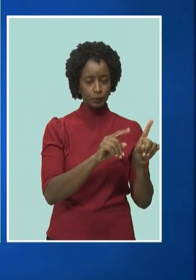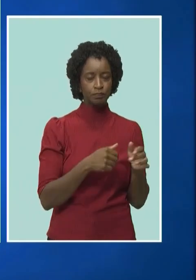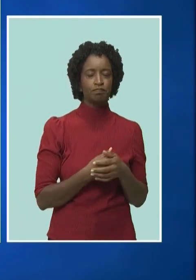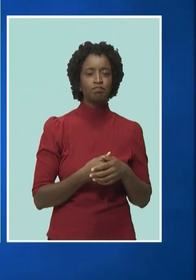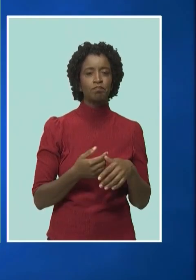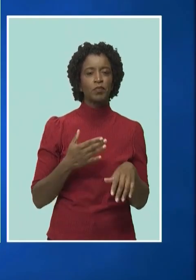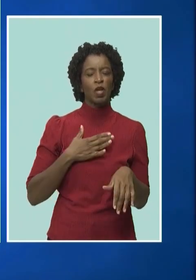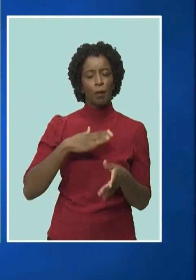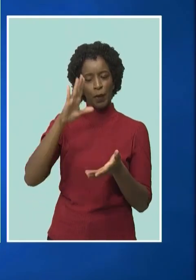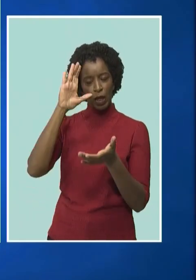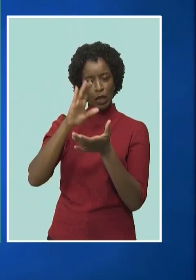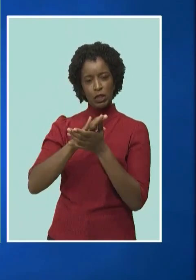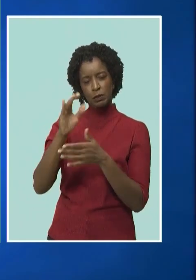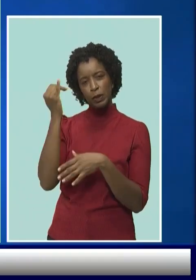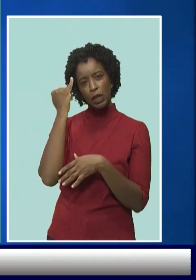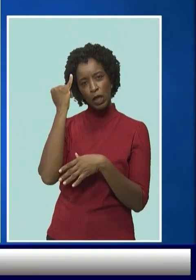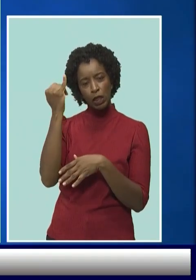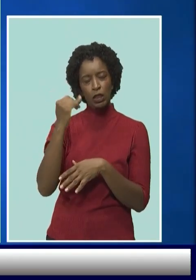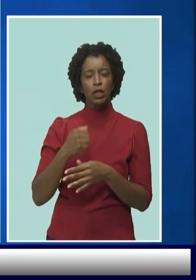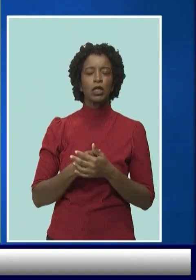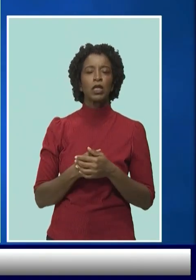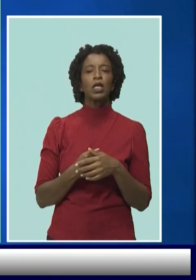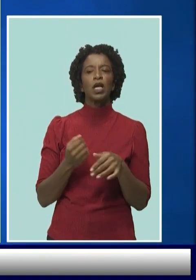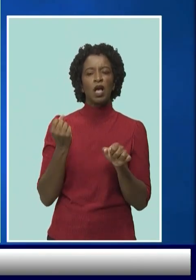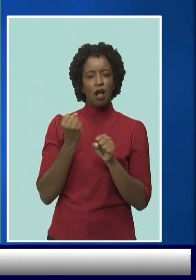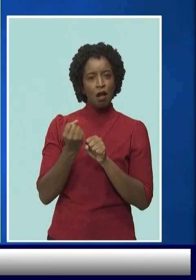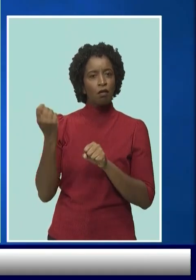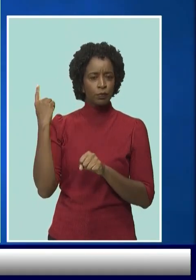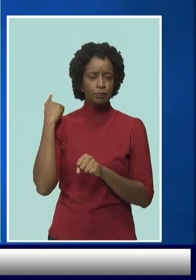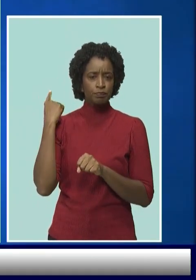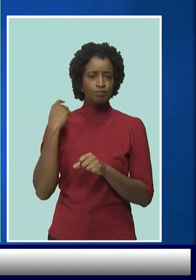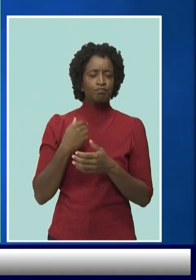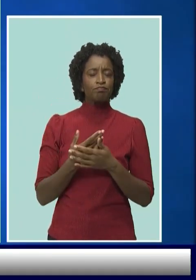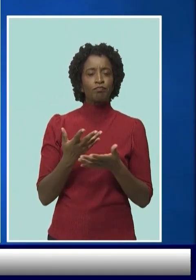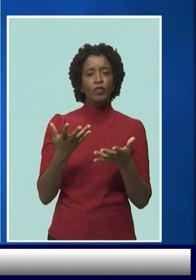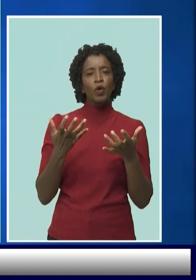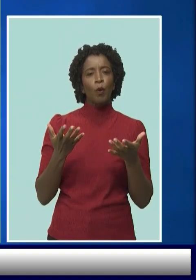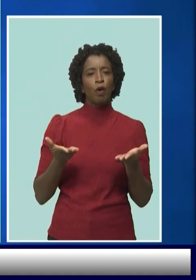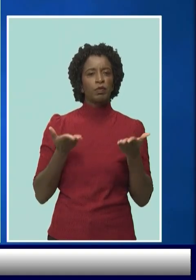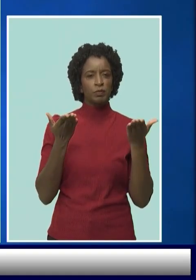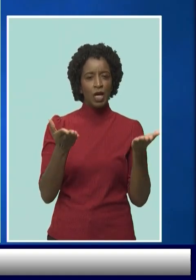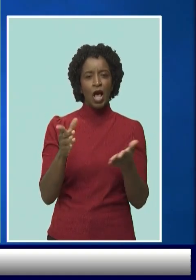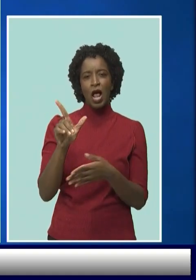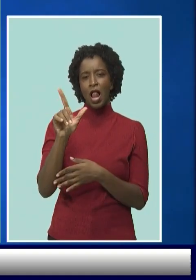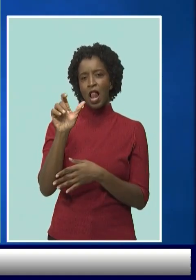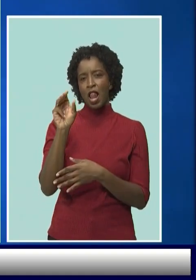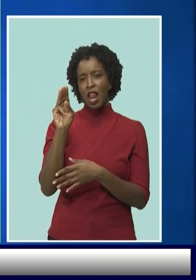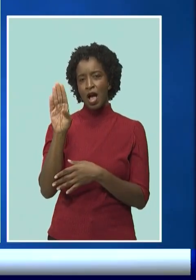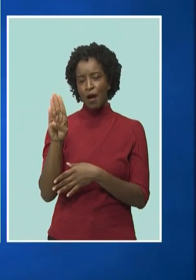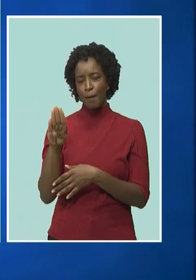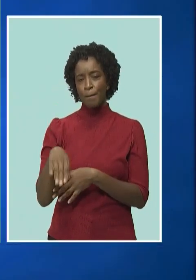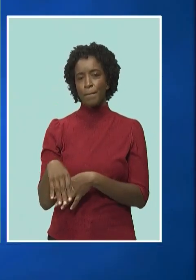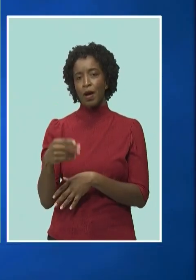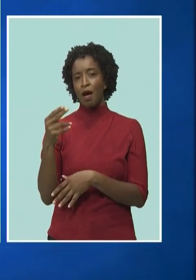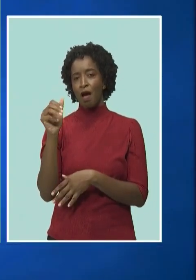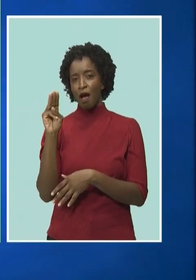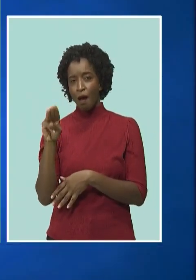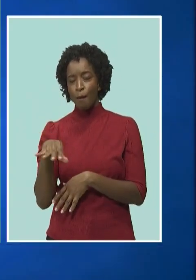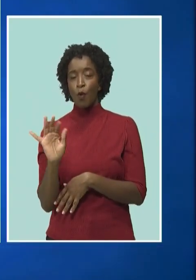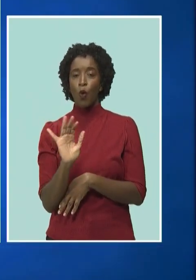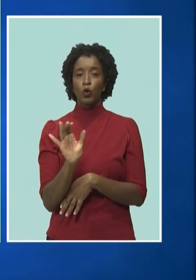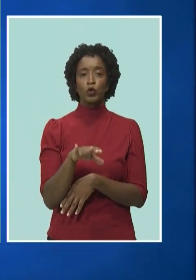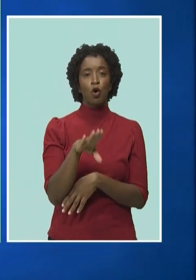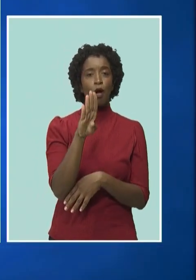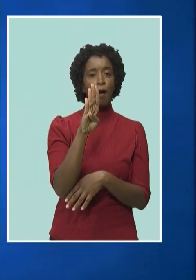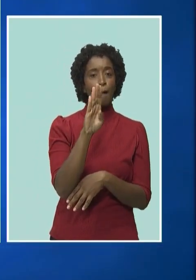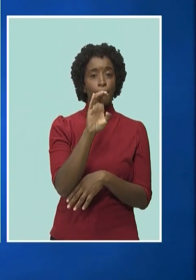husband had from last year to actually bring a lamb ham and a beef ham to the market for non-pork lovers. We